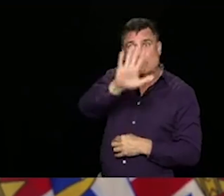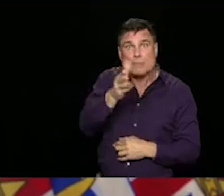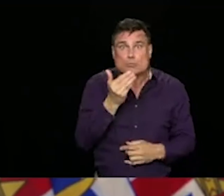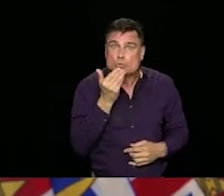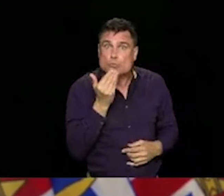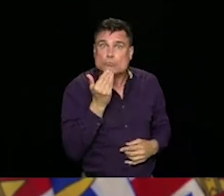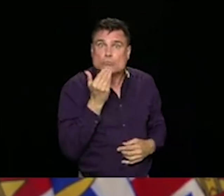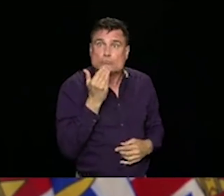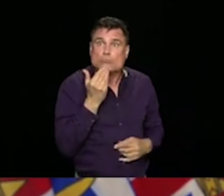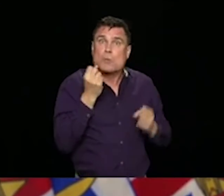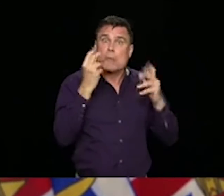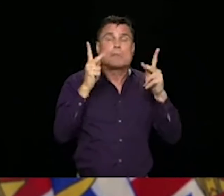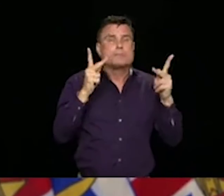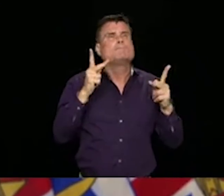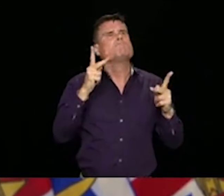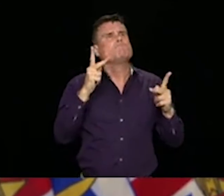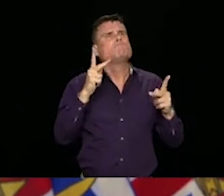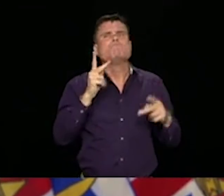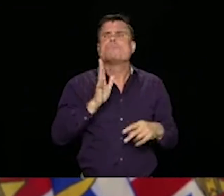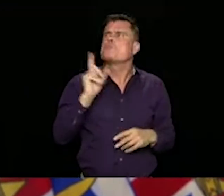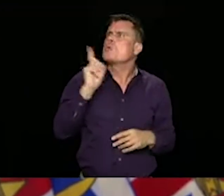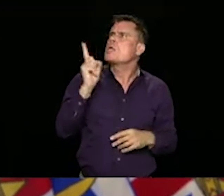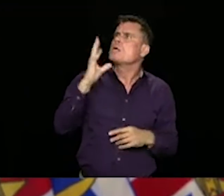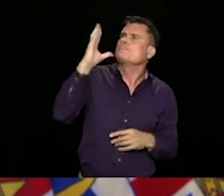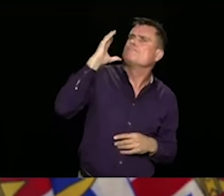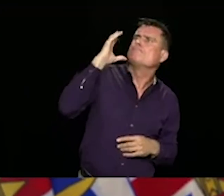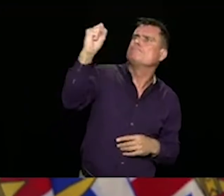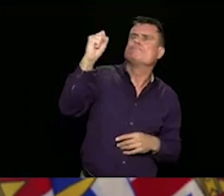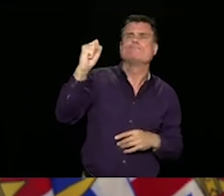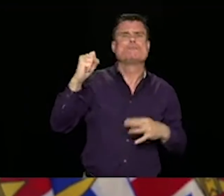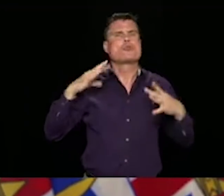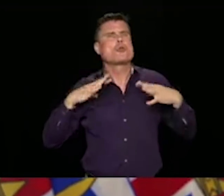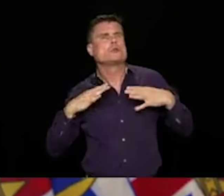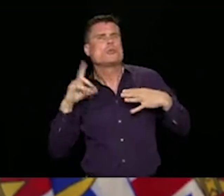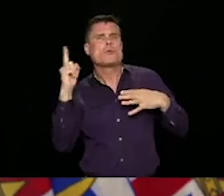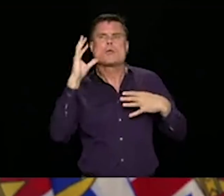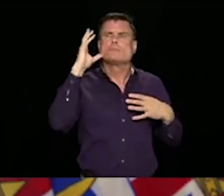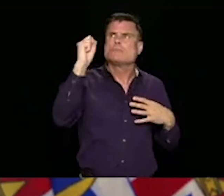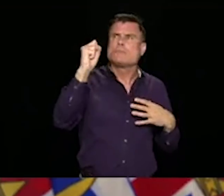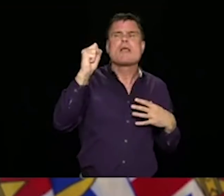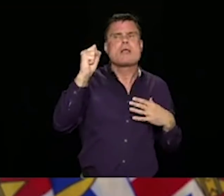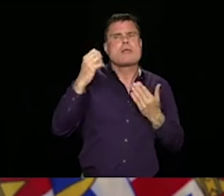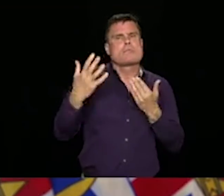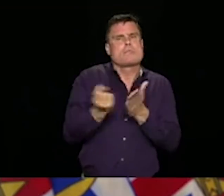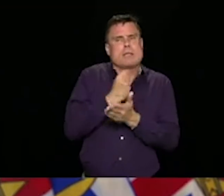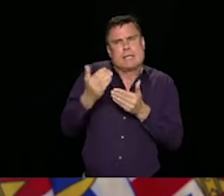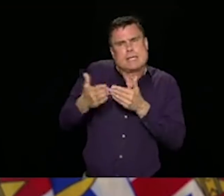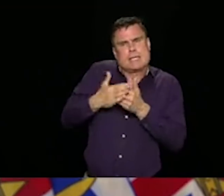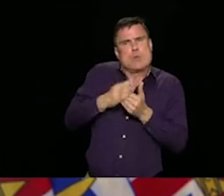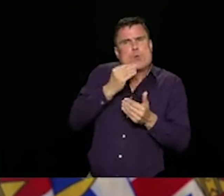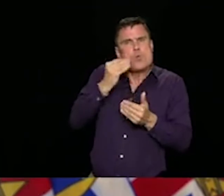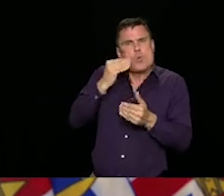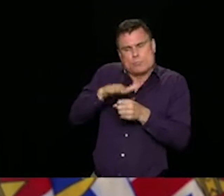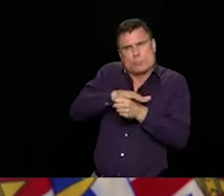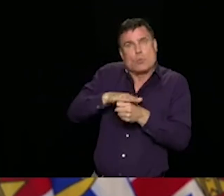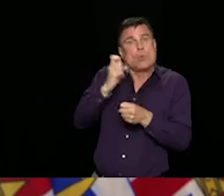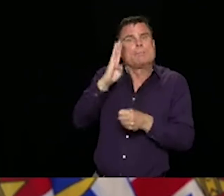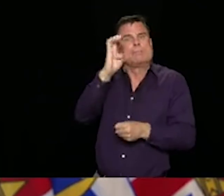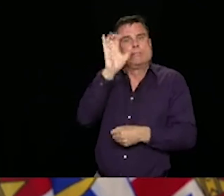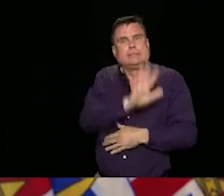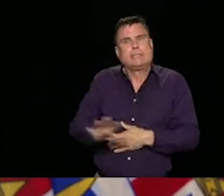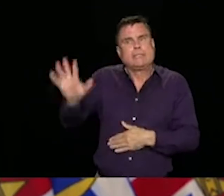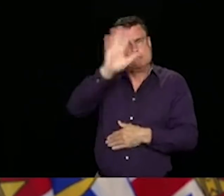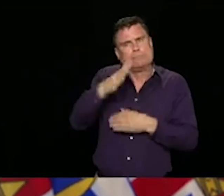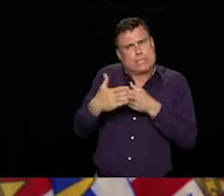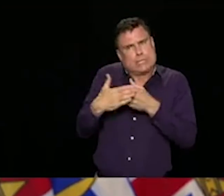need to stay close to home this summer and to experience all the many beautiful places in our province. What is clear for all of